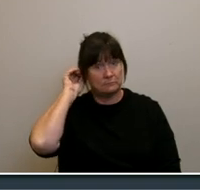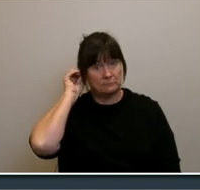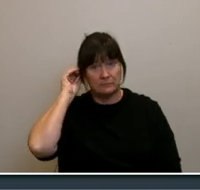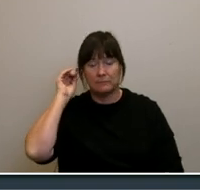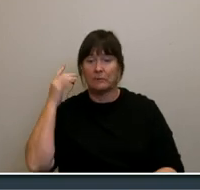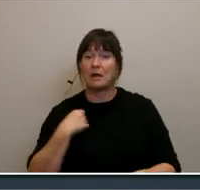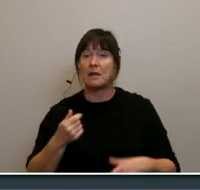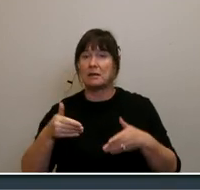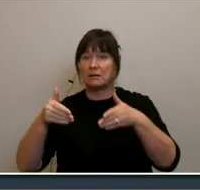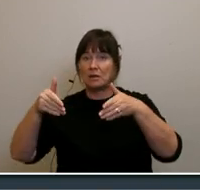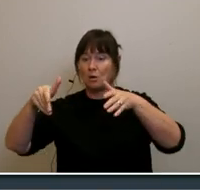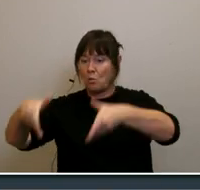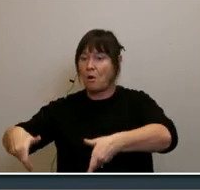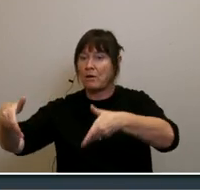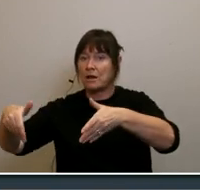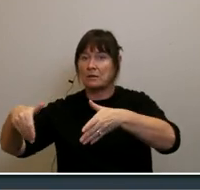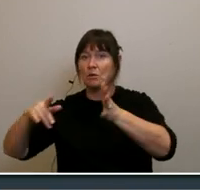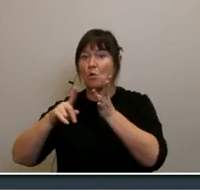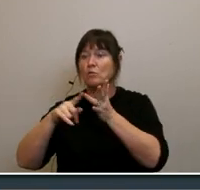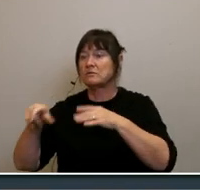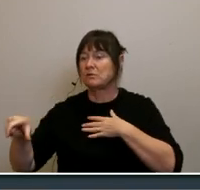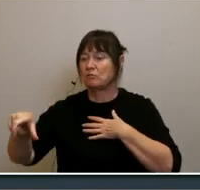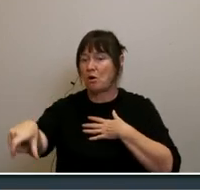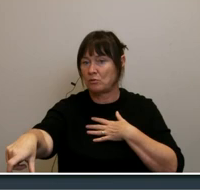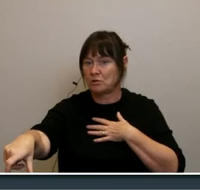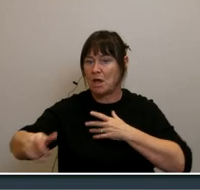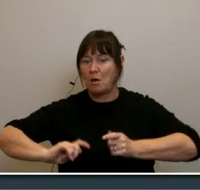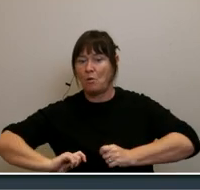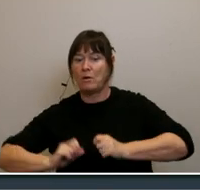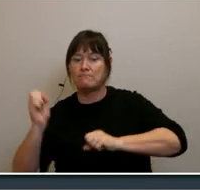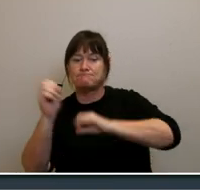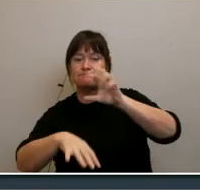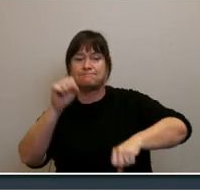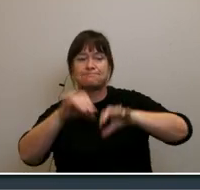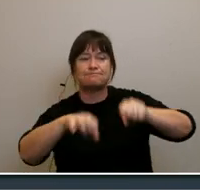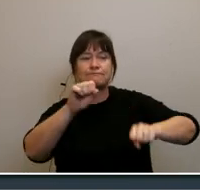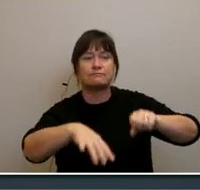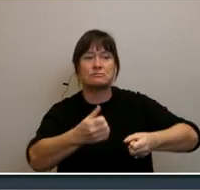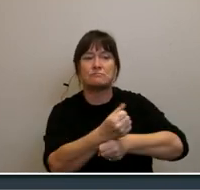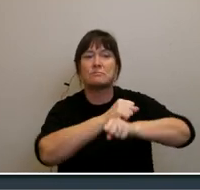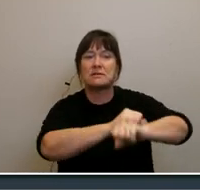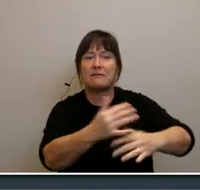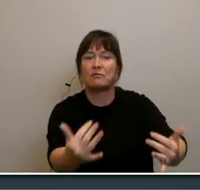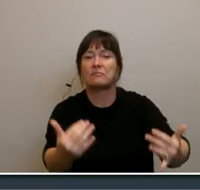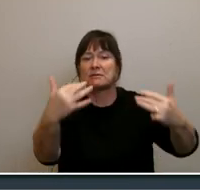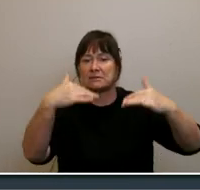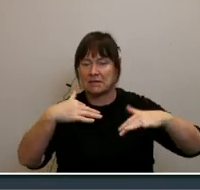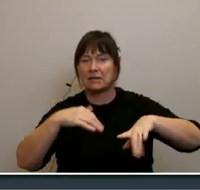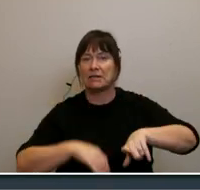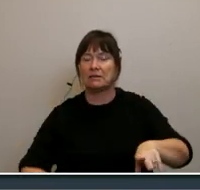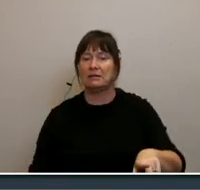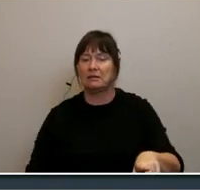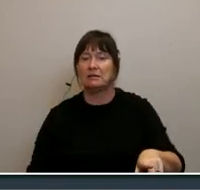store is now. That's all that land was formed after the when the quarry was